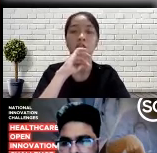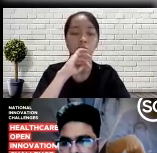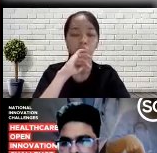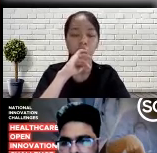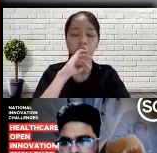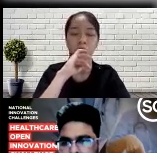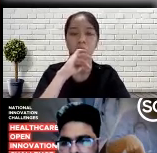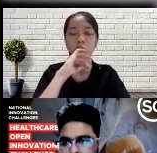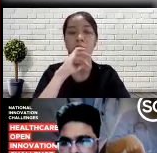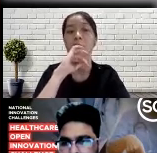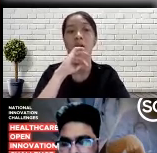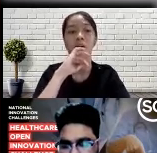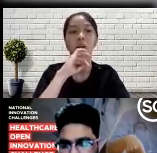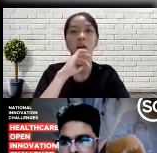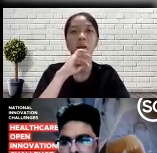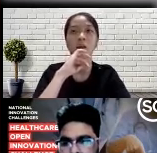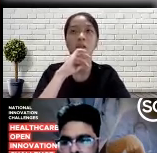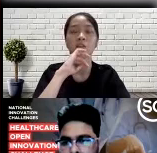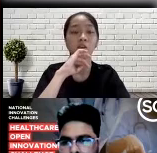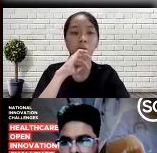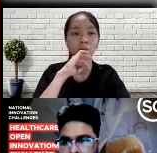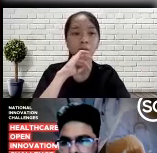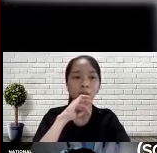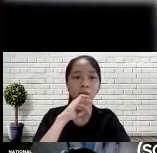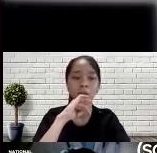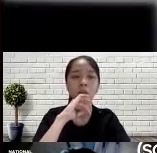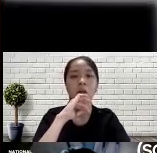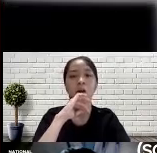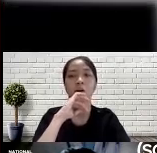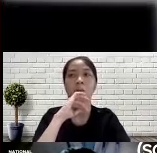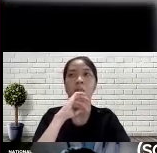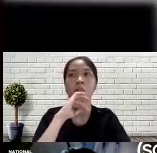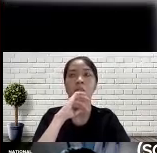how Asian food is being prepared and the variability of it,